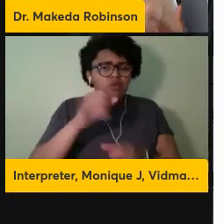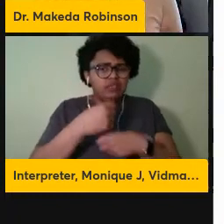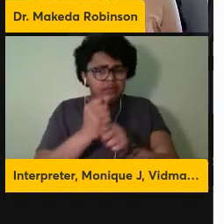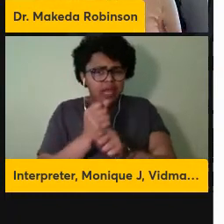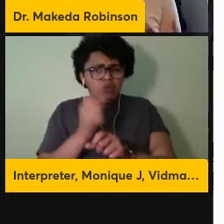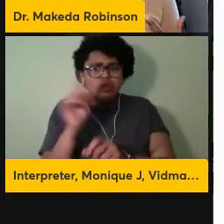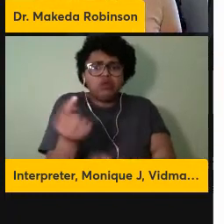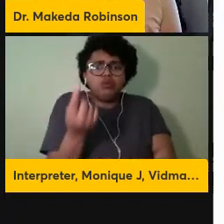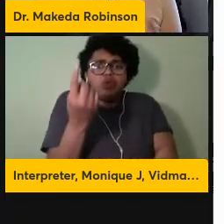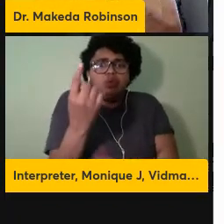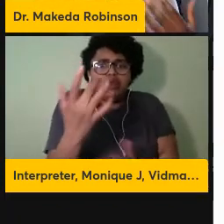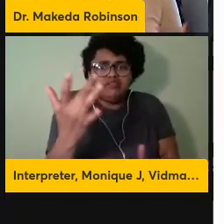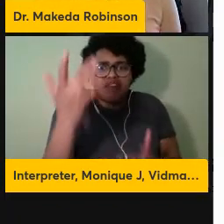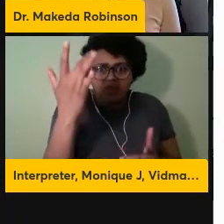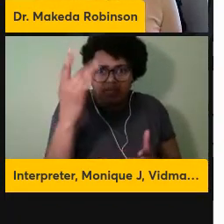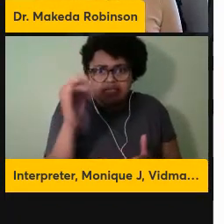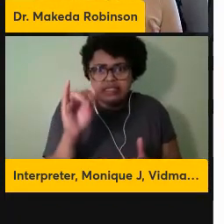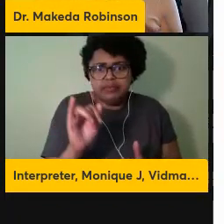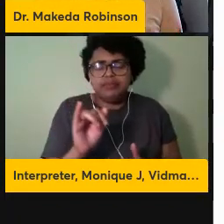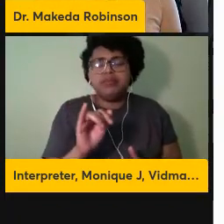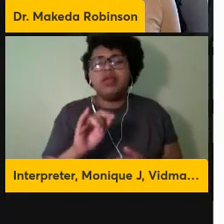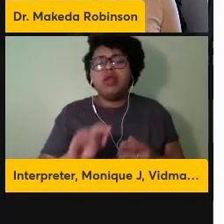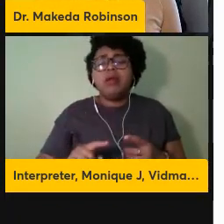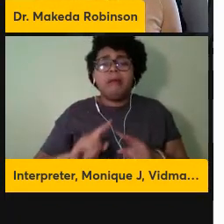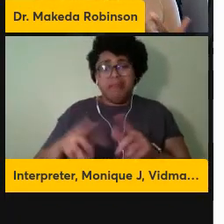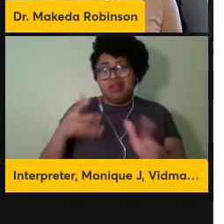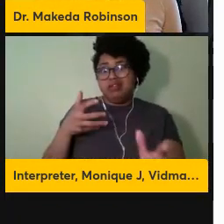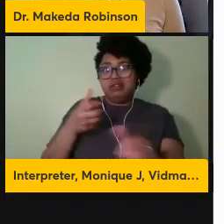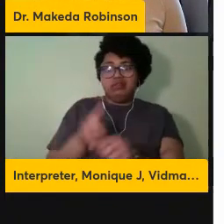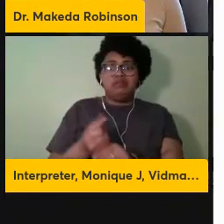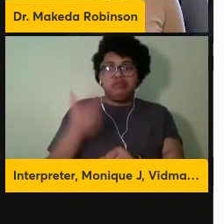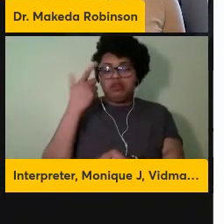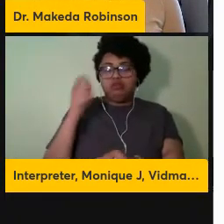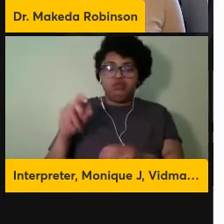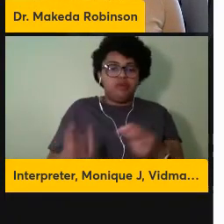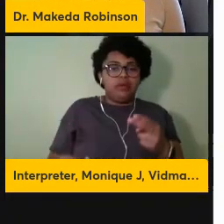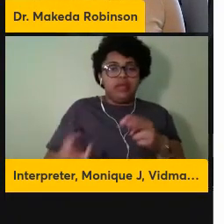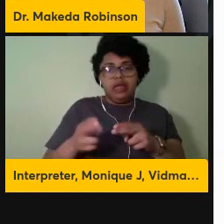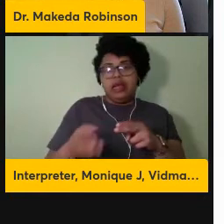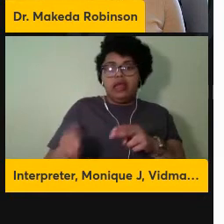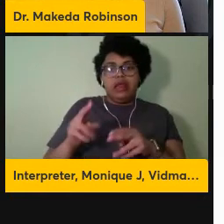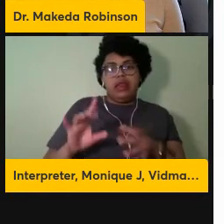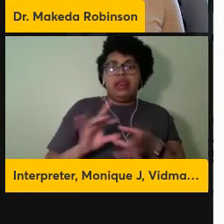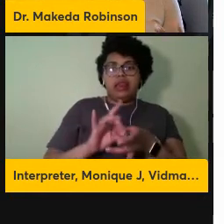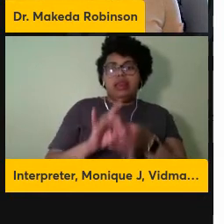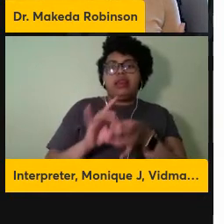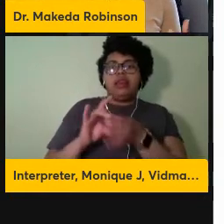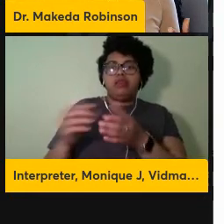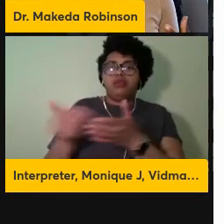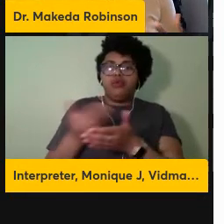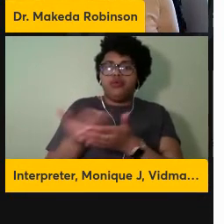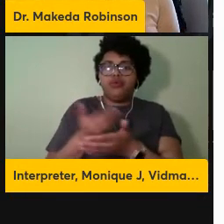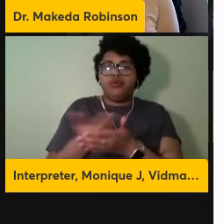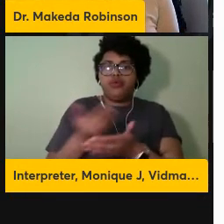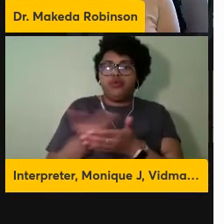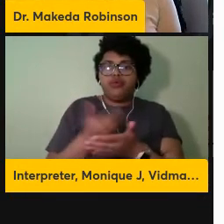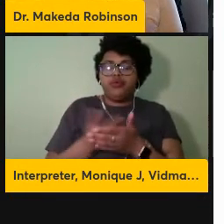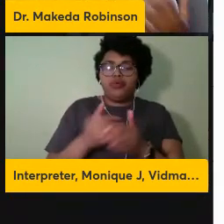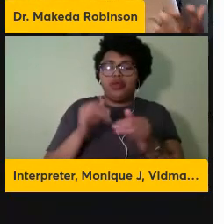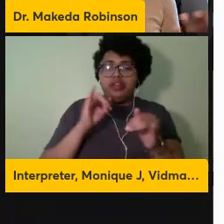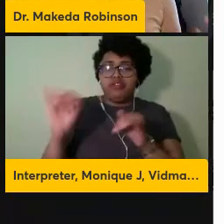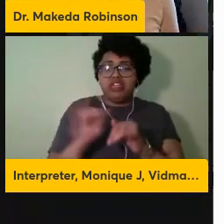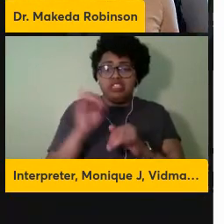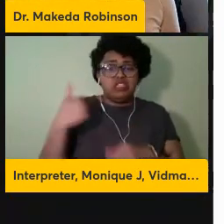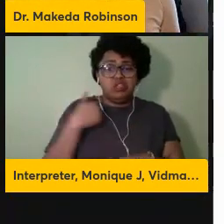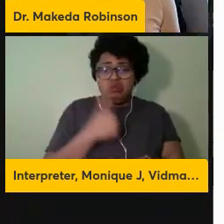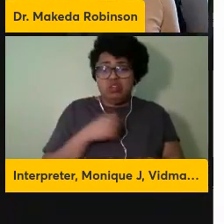updated throughout the years to include many of the new emerging and re-emerging infections that we have been dealing with. And as